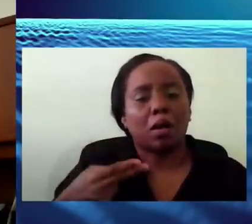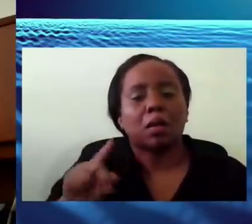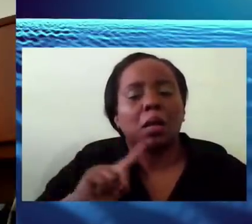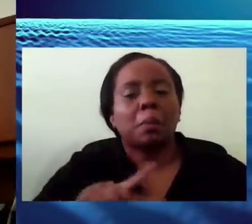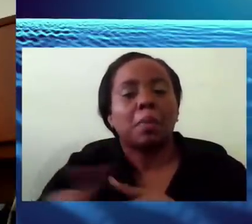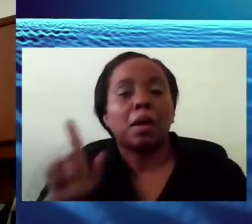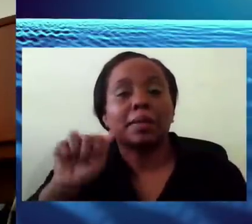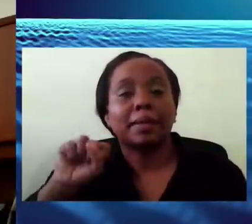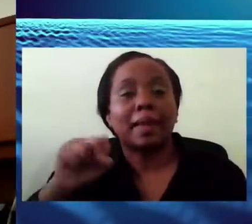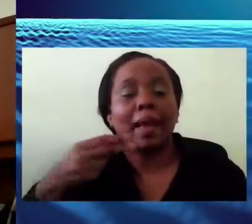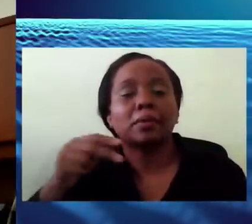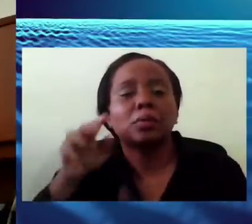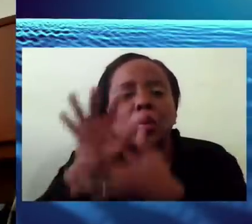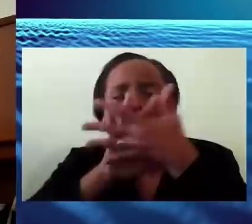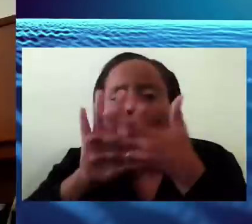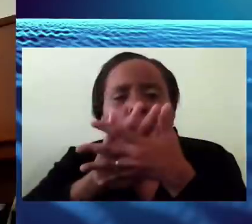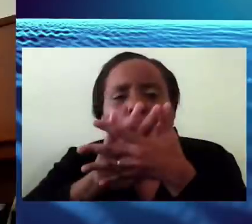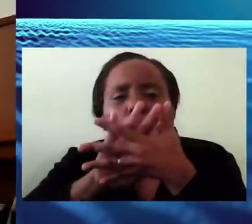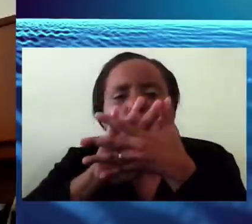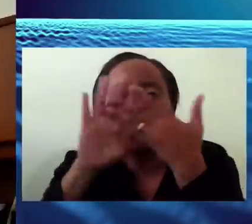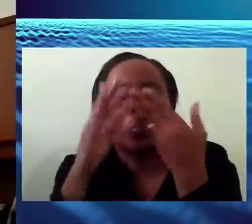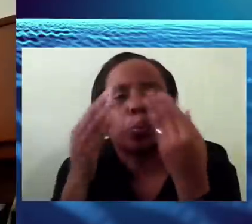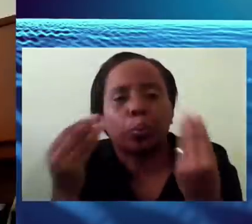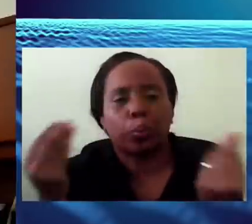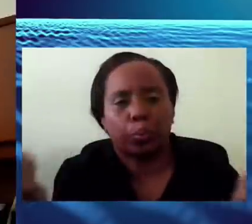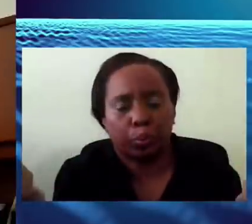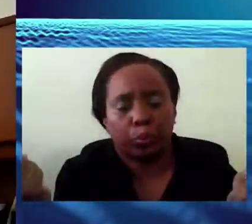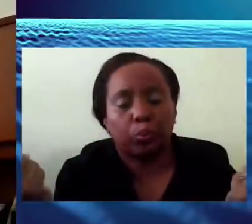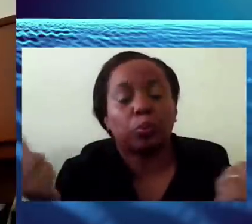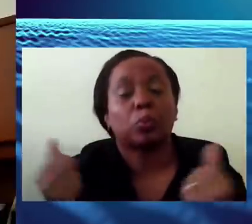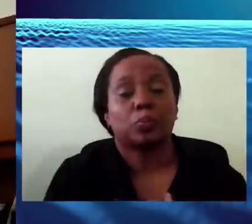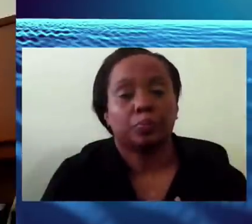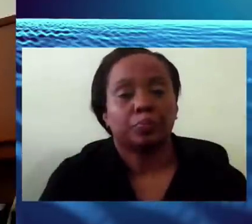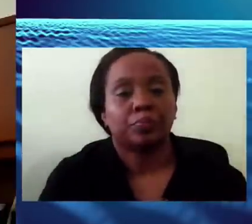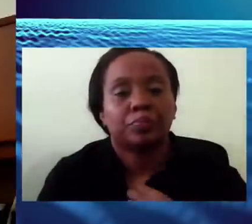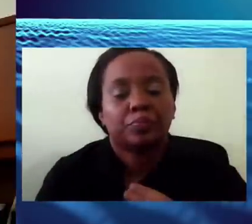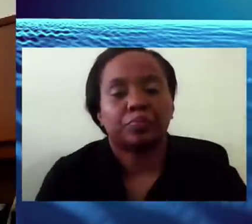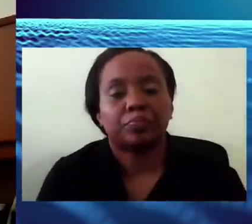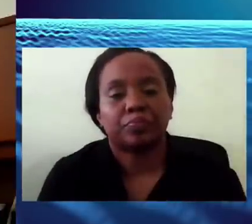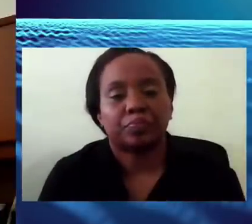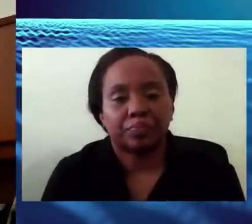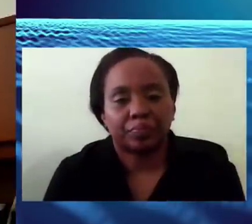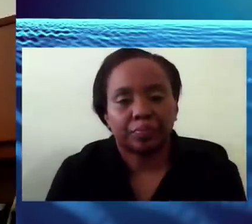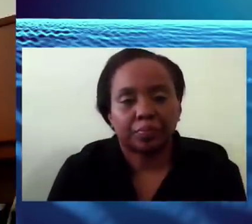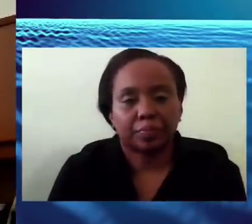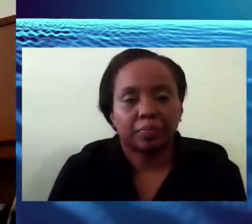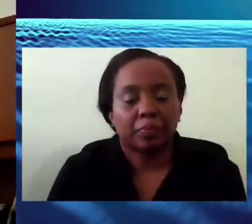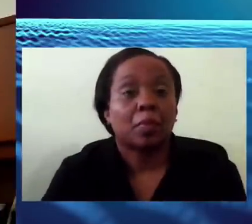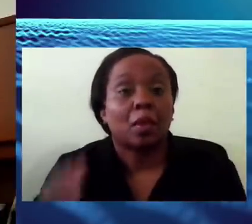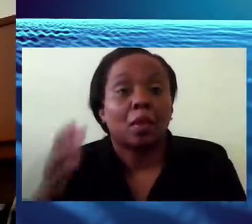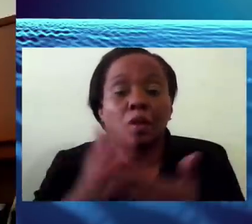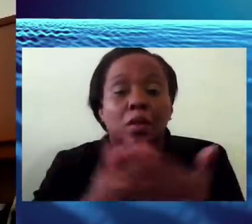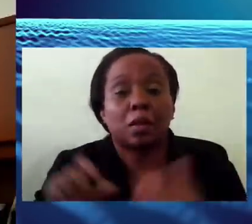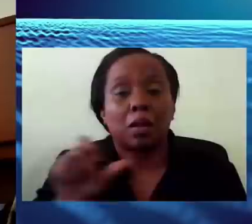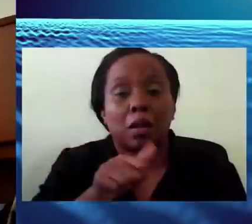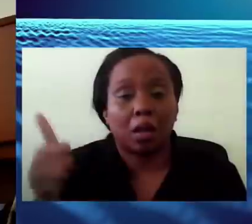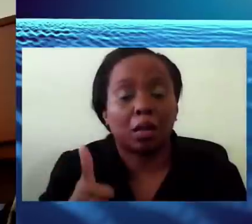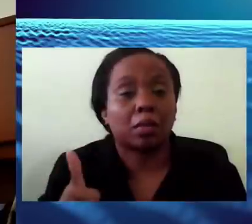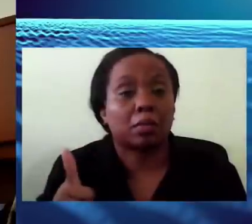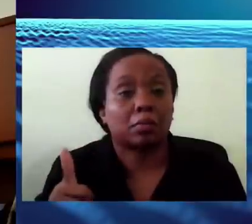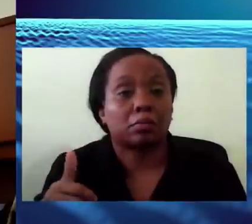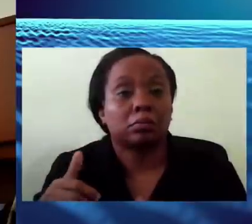since been removed. The expectation is that there will be some commercial activity commencing tomorrow. The airlines have